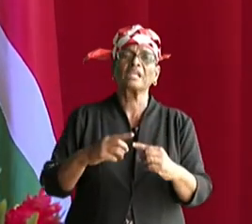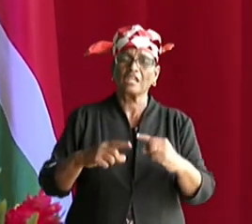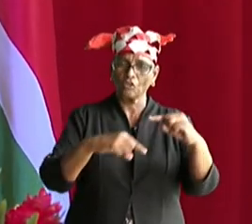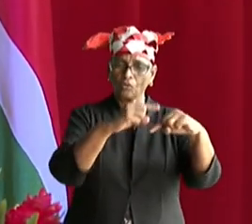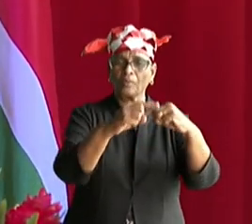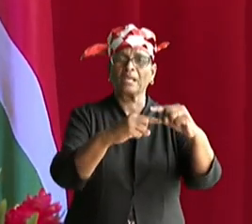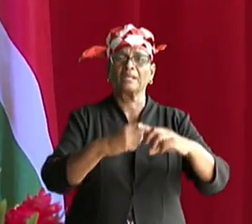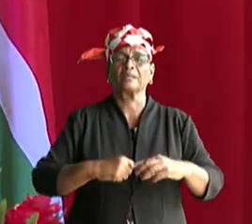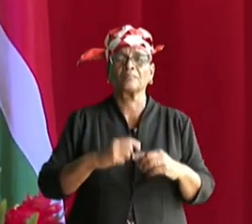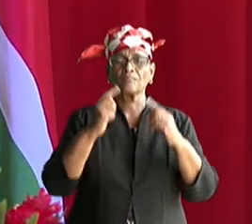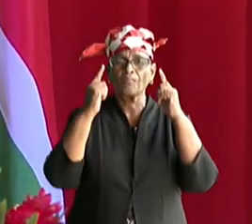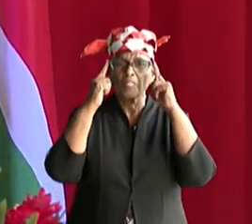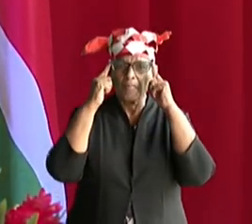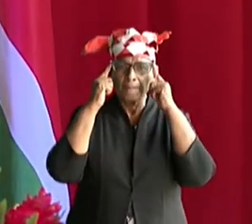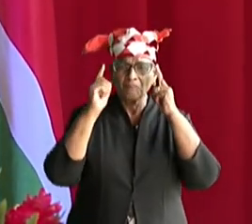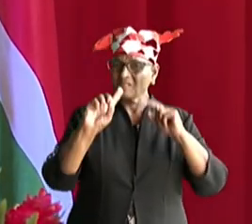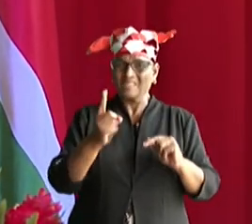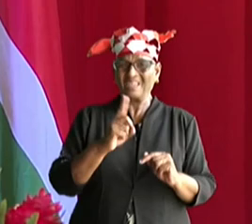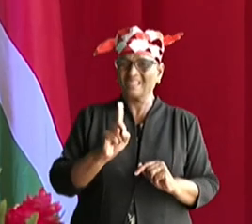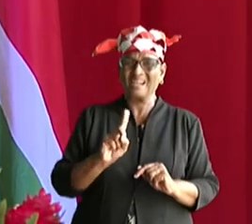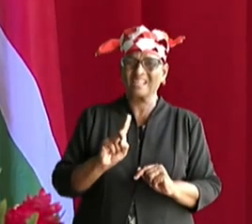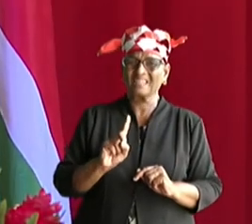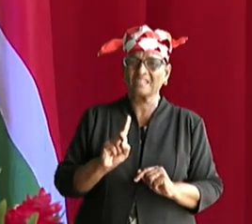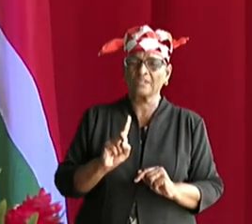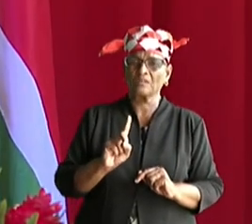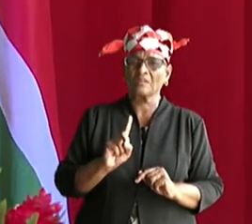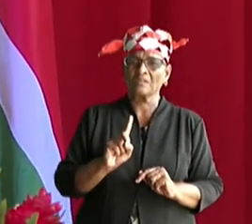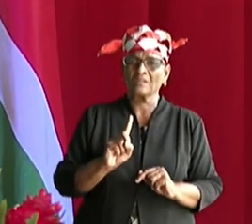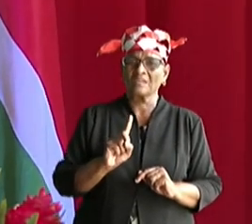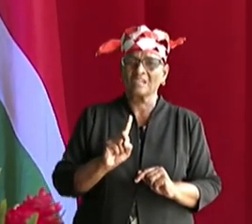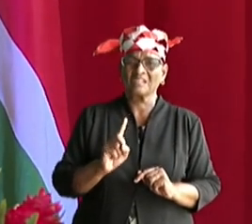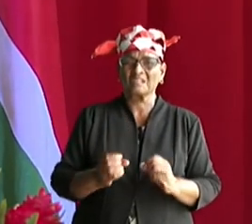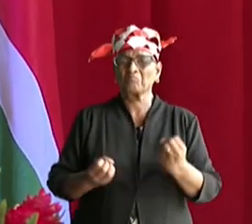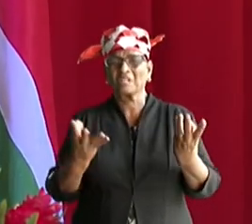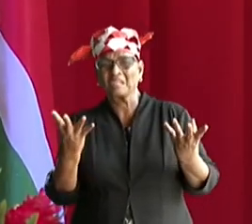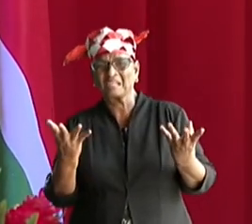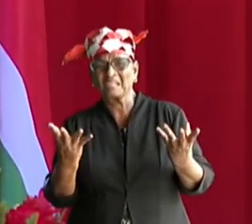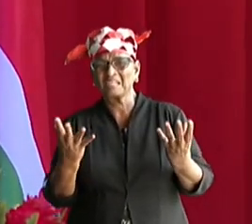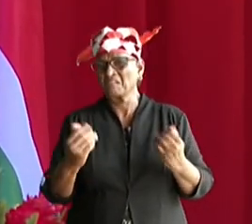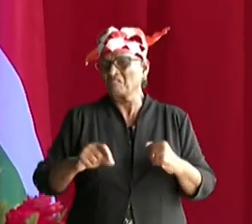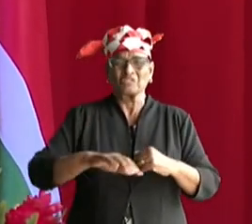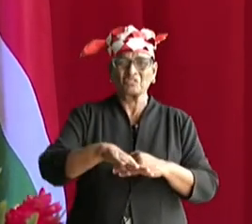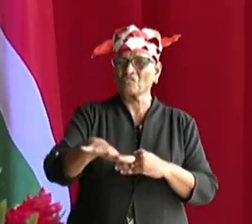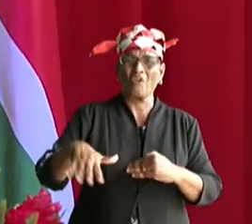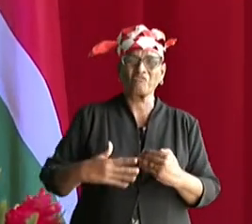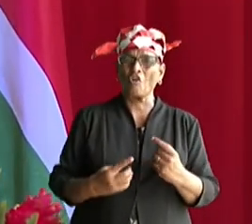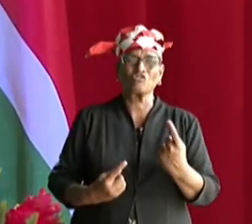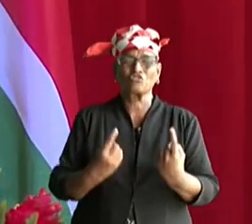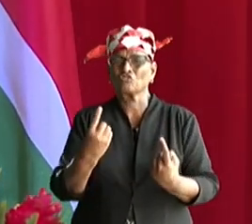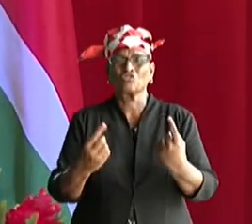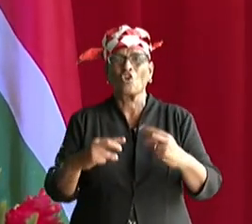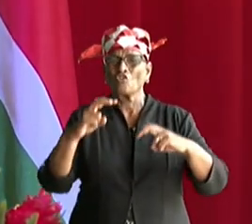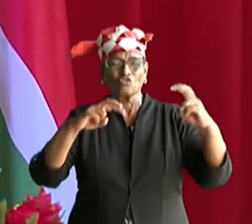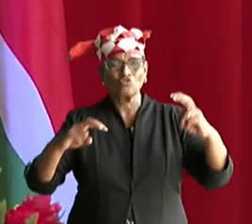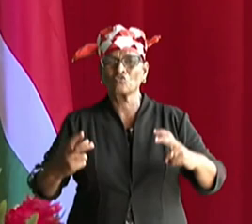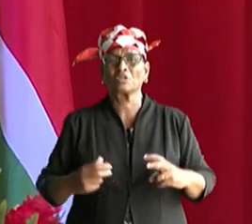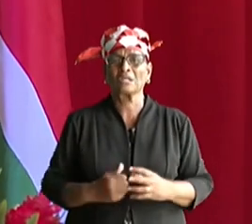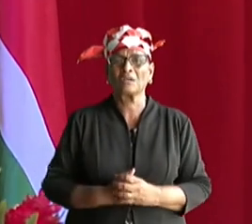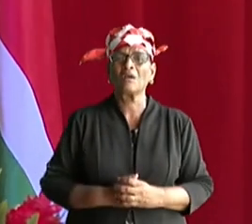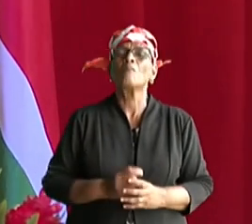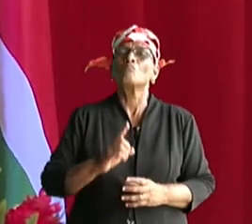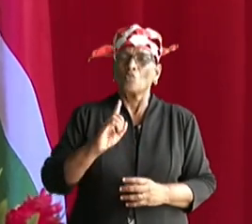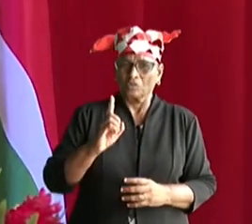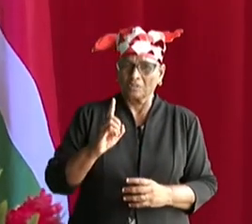development, not only through the exploitation of our natural resources, but